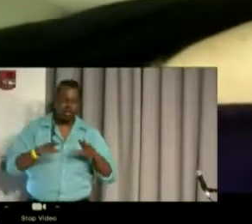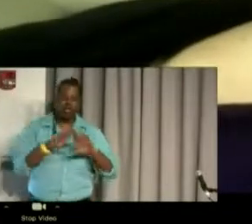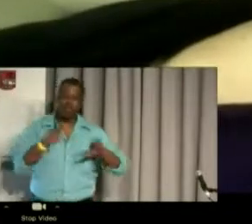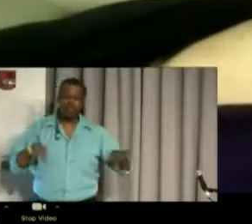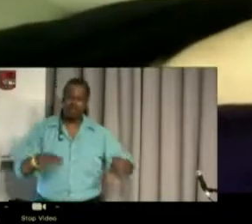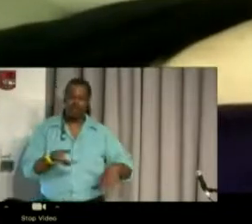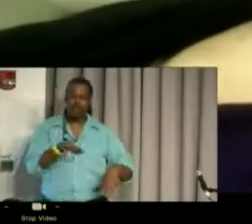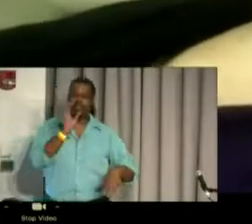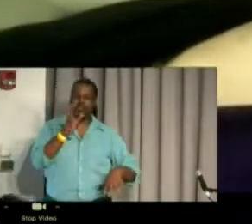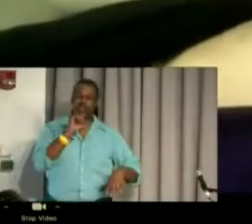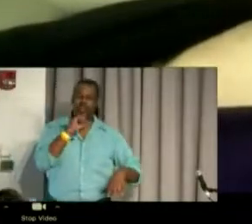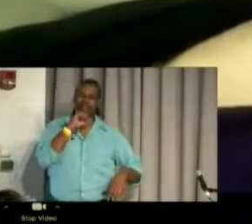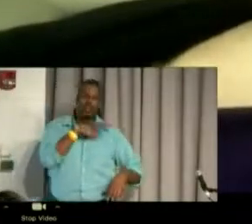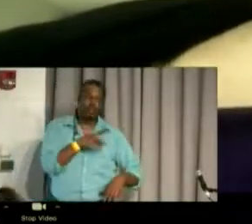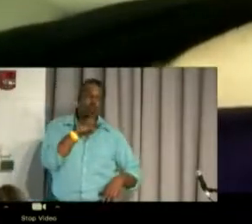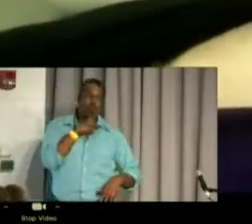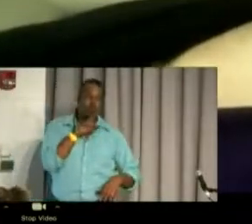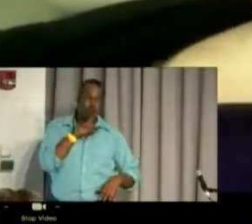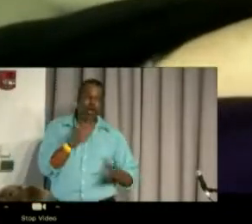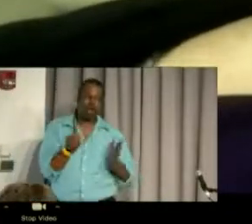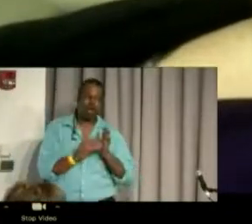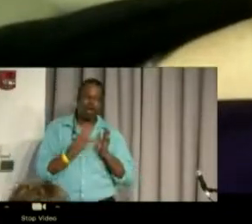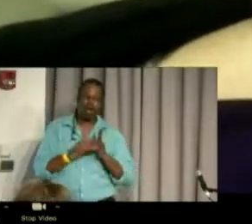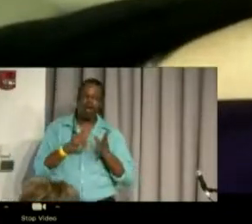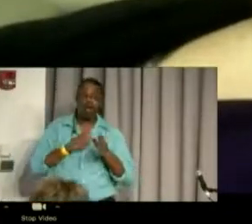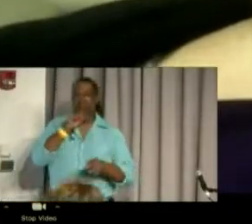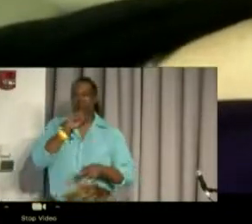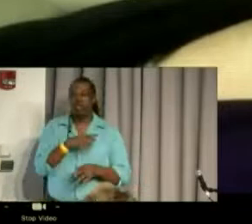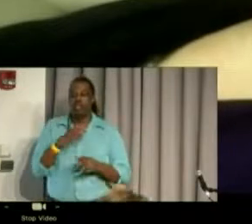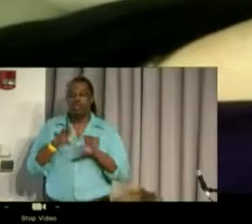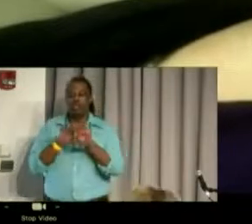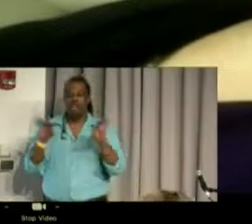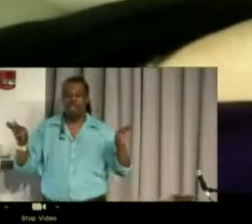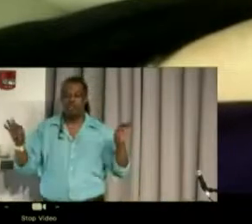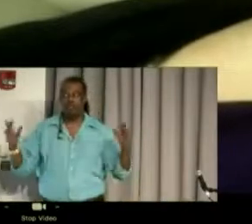ingesting polluted water through polluted pipes. So,